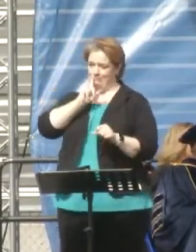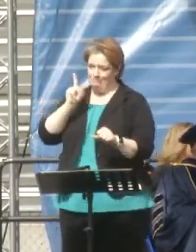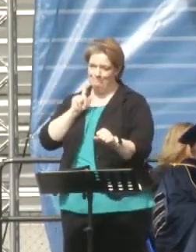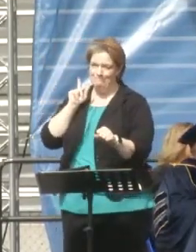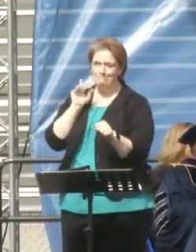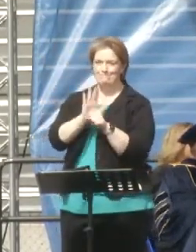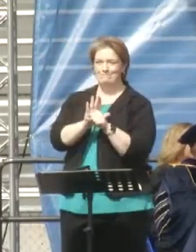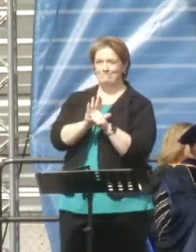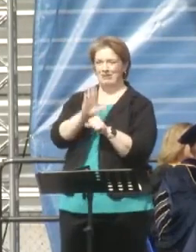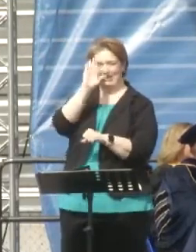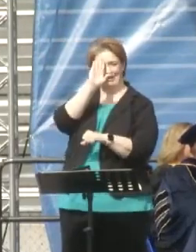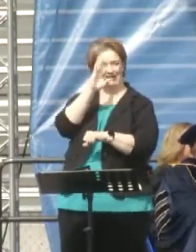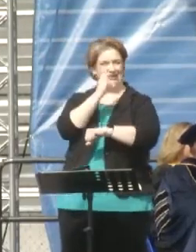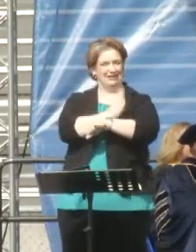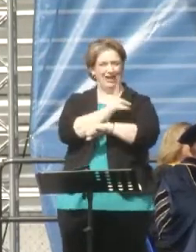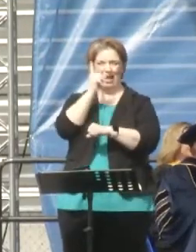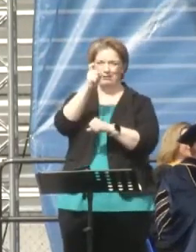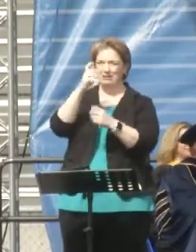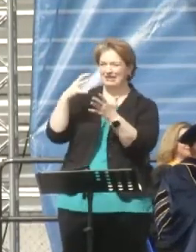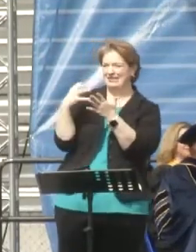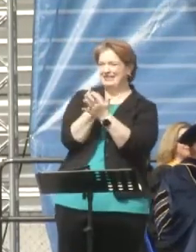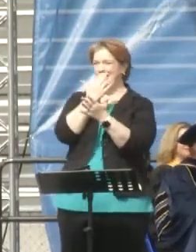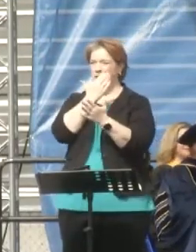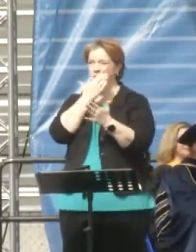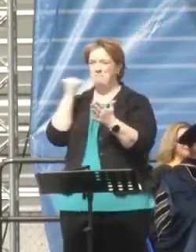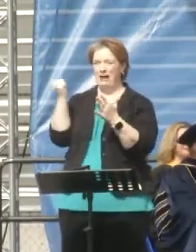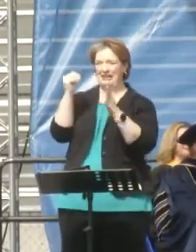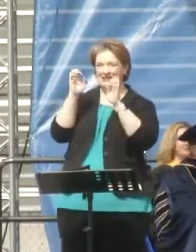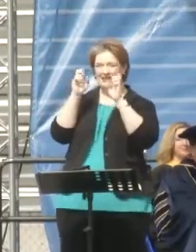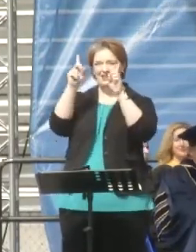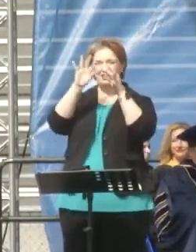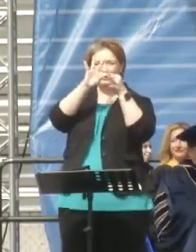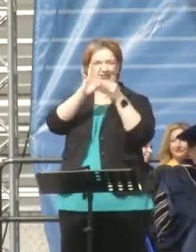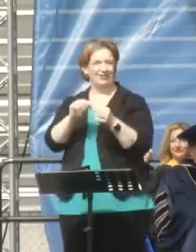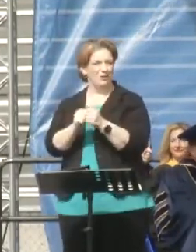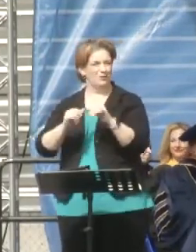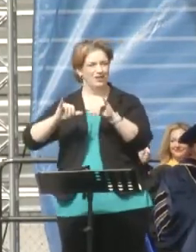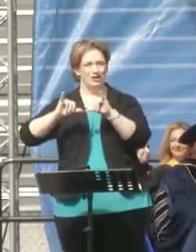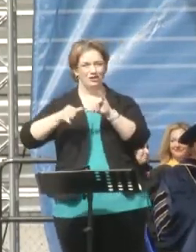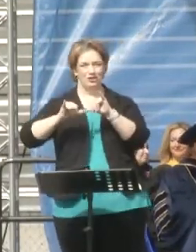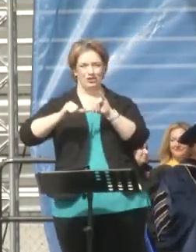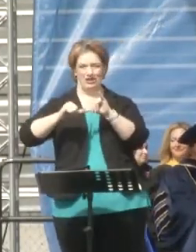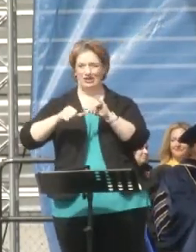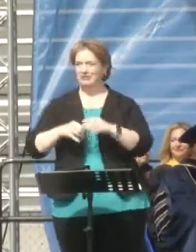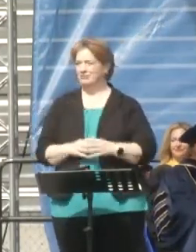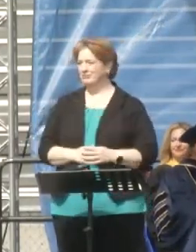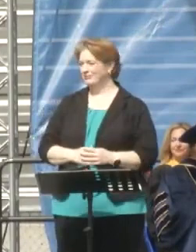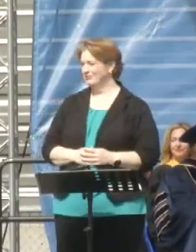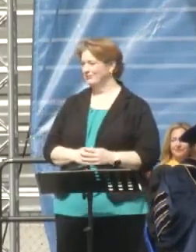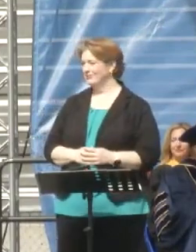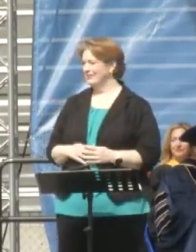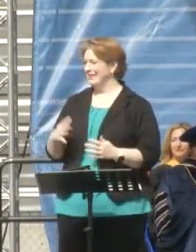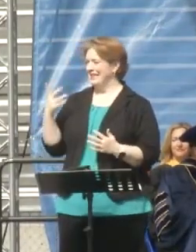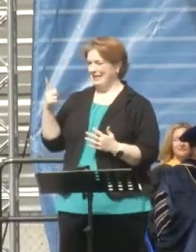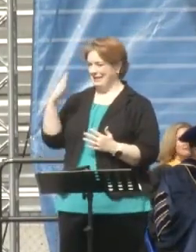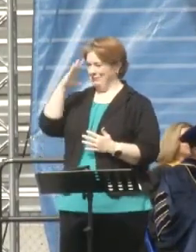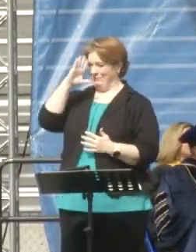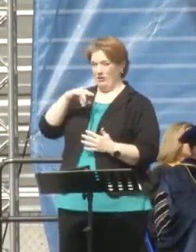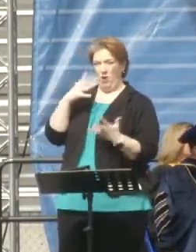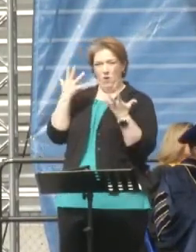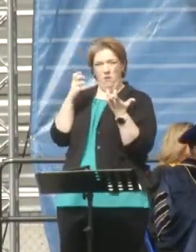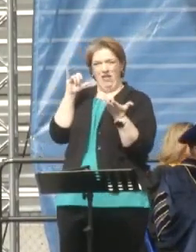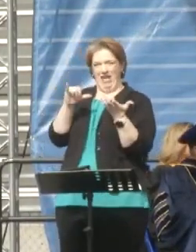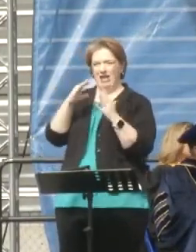about getting his son the best engineering education possible. To do that, he needed a visa to study